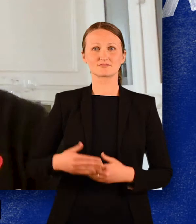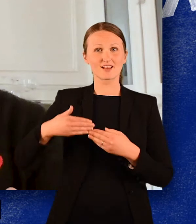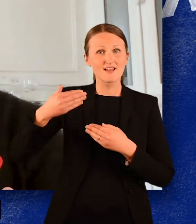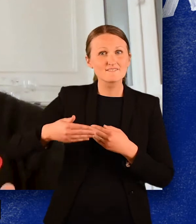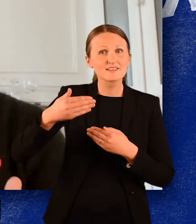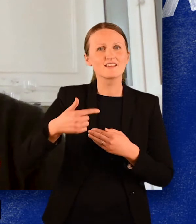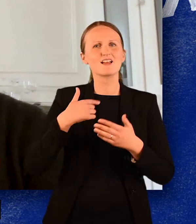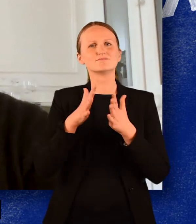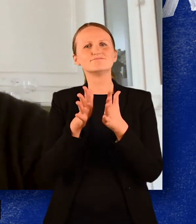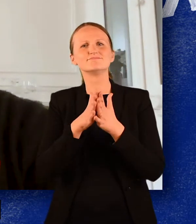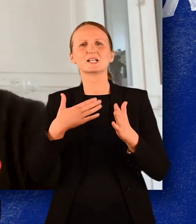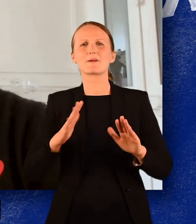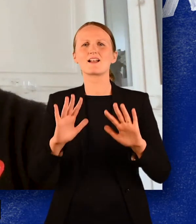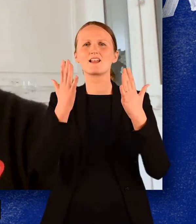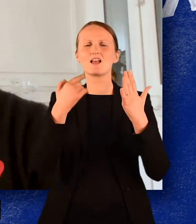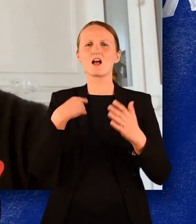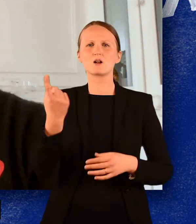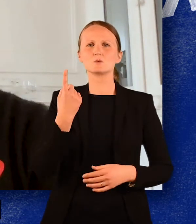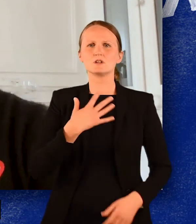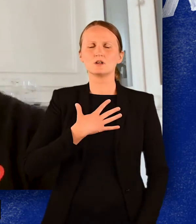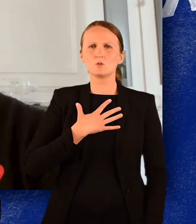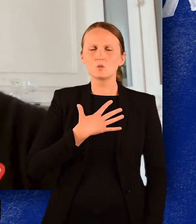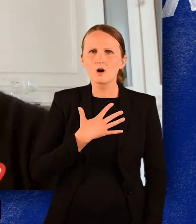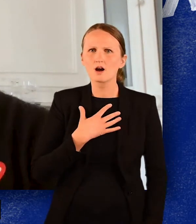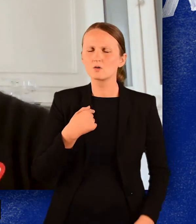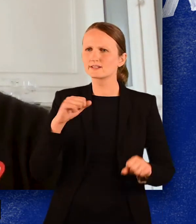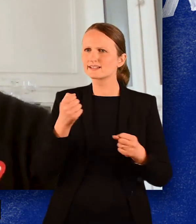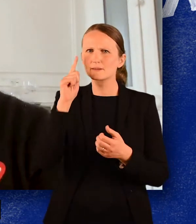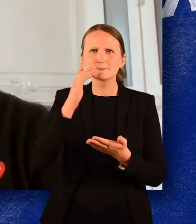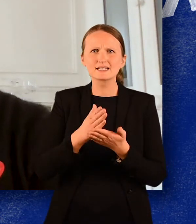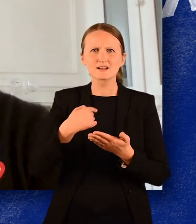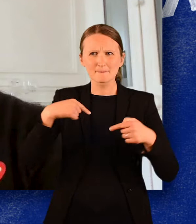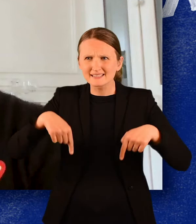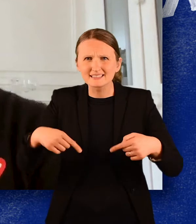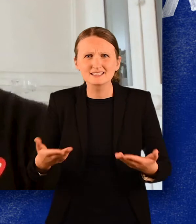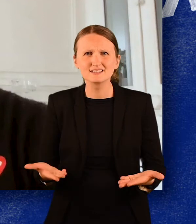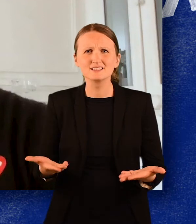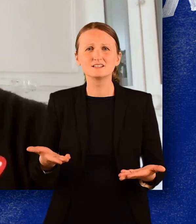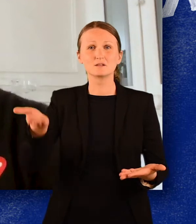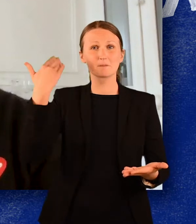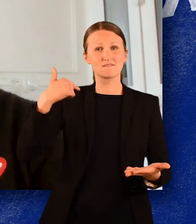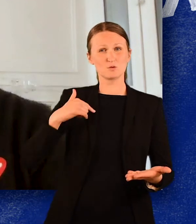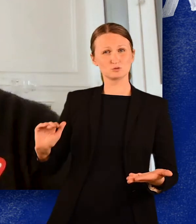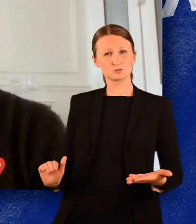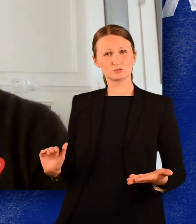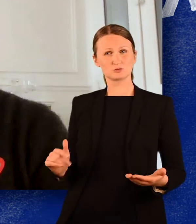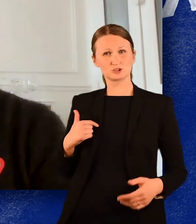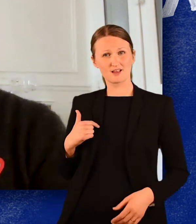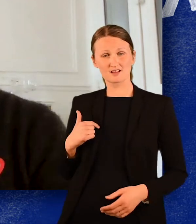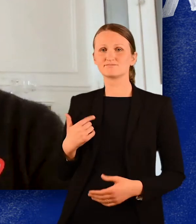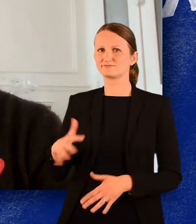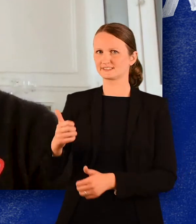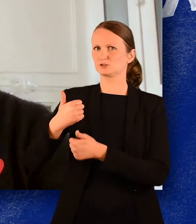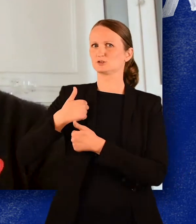Every time I tell my story, I can hardly believe I'm here. I've been a child soldier in